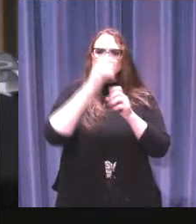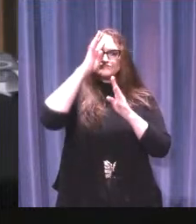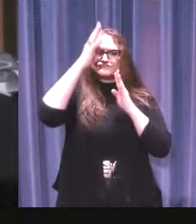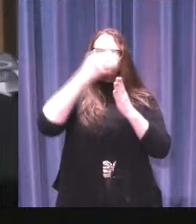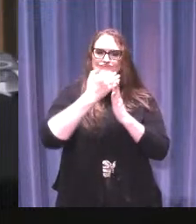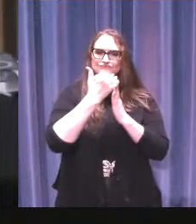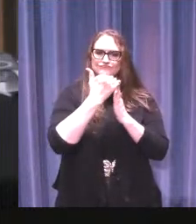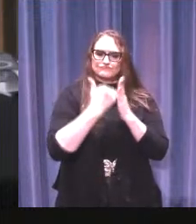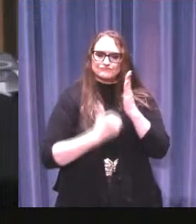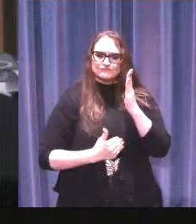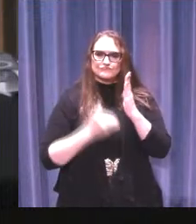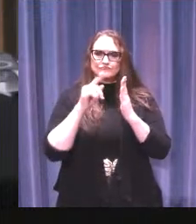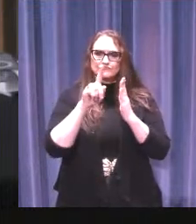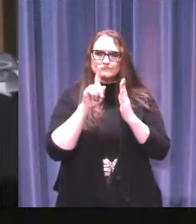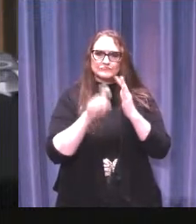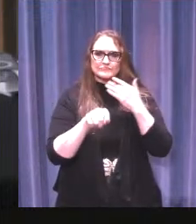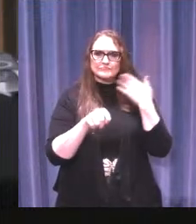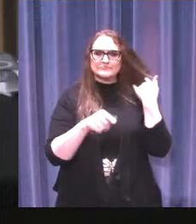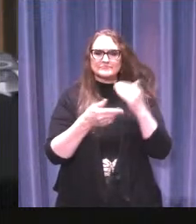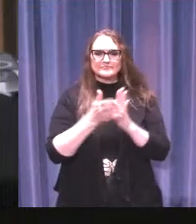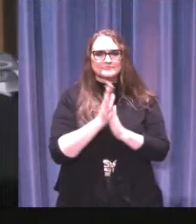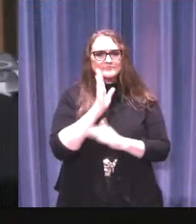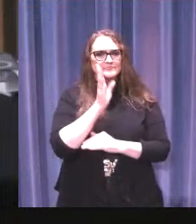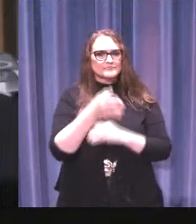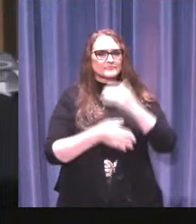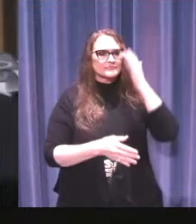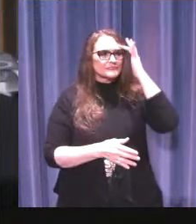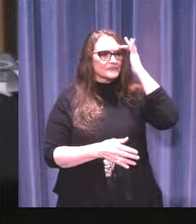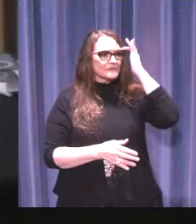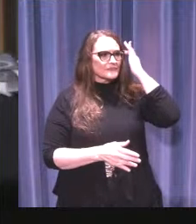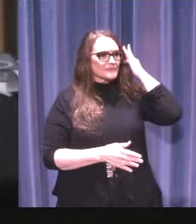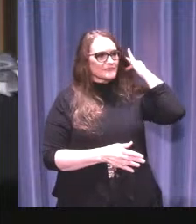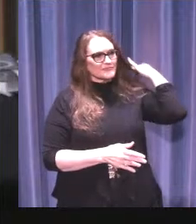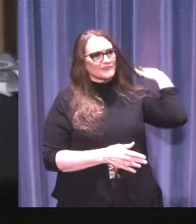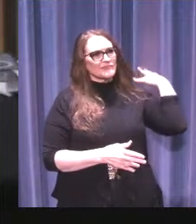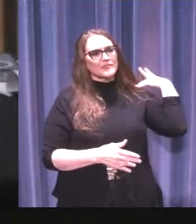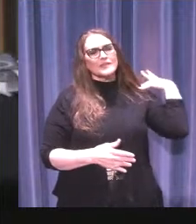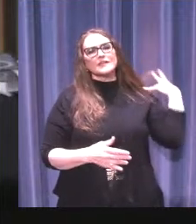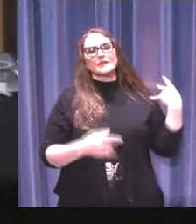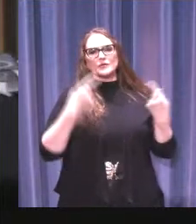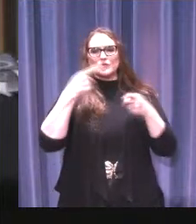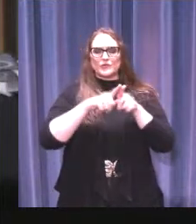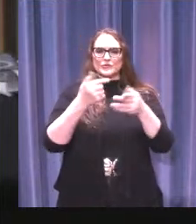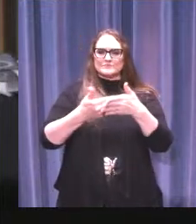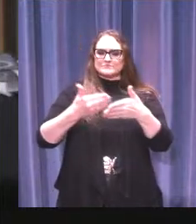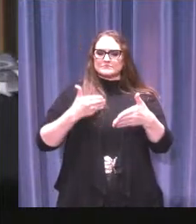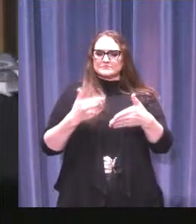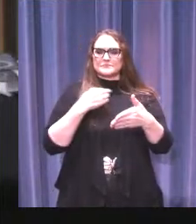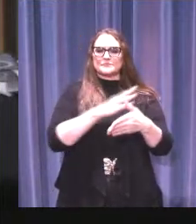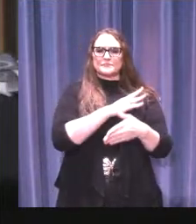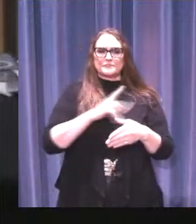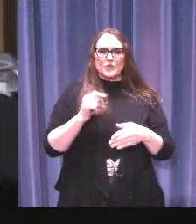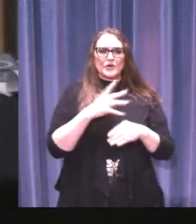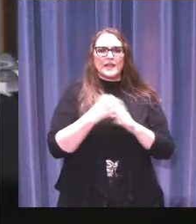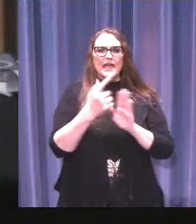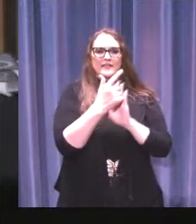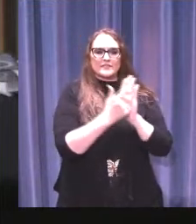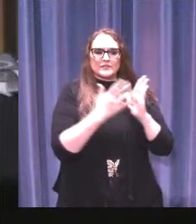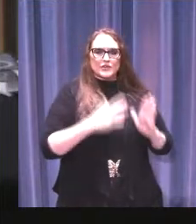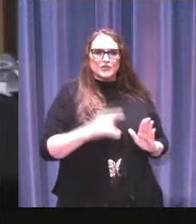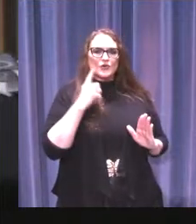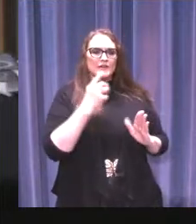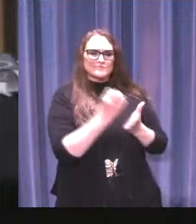that we will be asking you. The questions are pre-agreed upon by the board and vetted by the board attorney, so